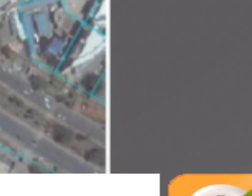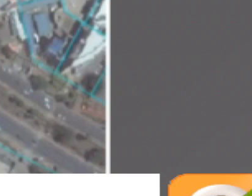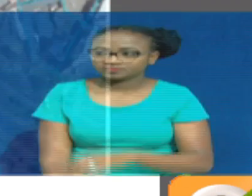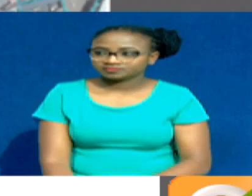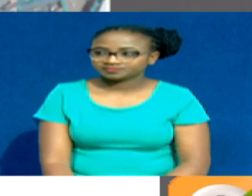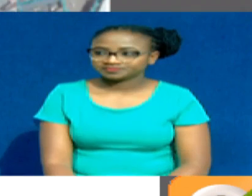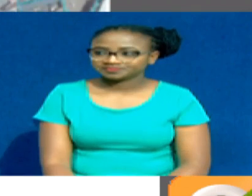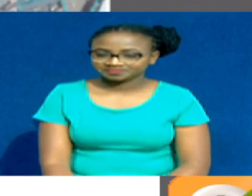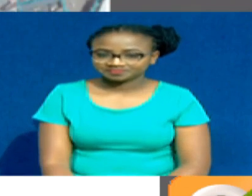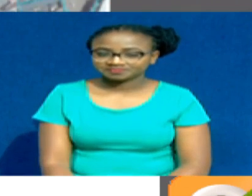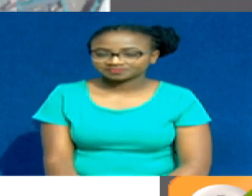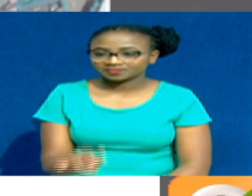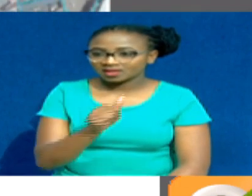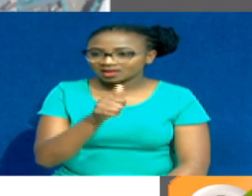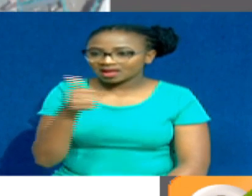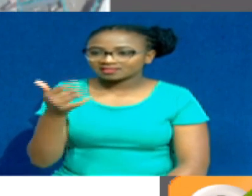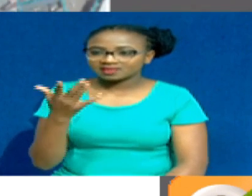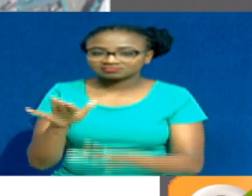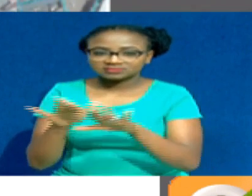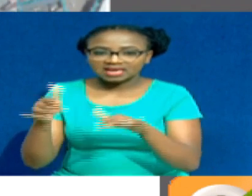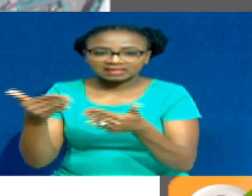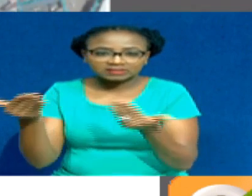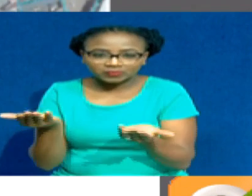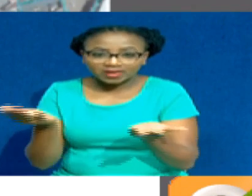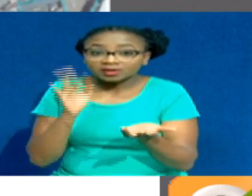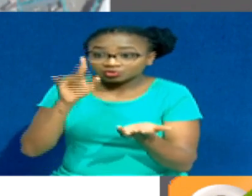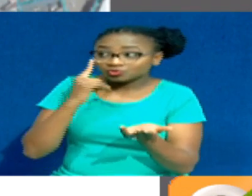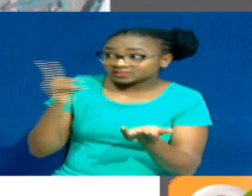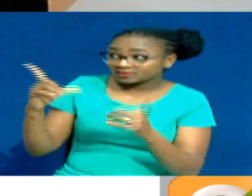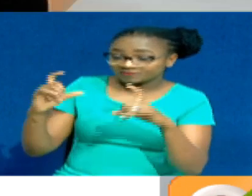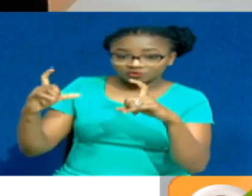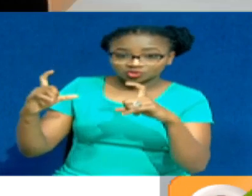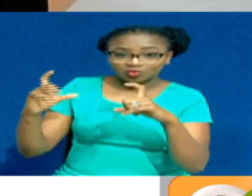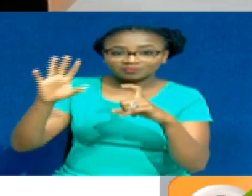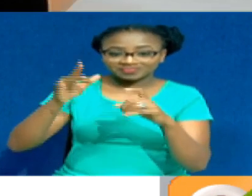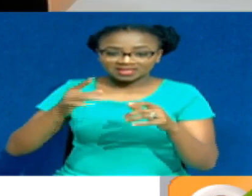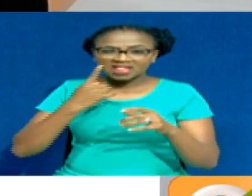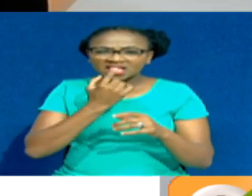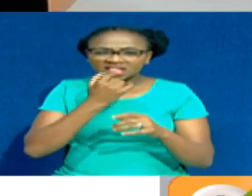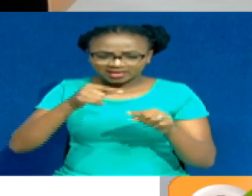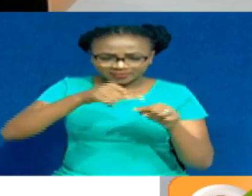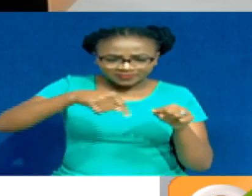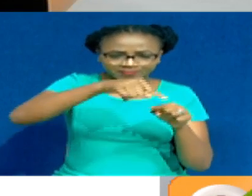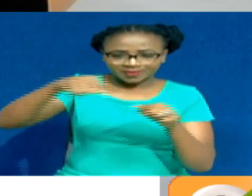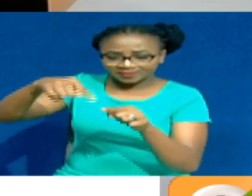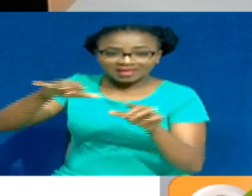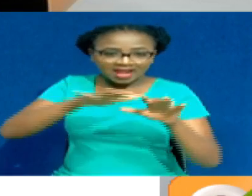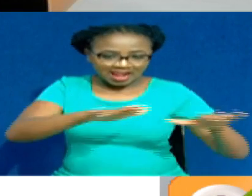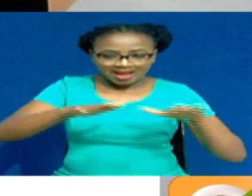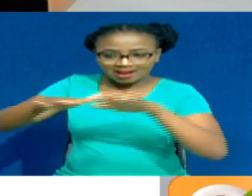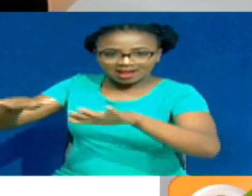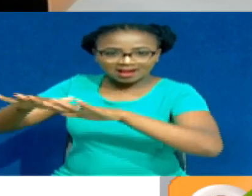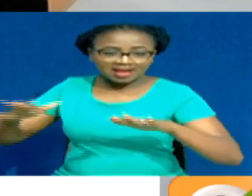I said before, next to airports or next to railway reserves. Those kinds of parcels cannot be on the platform, and for good